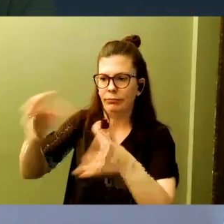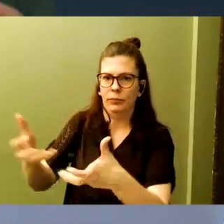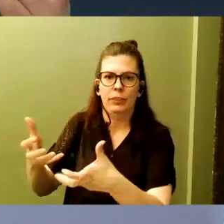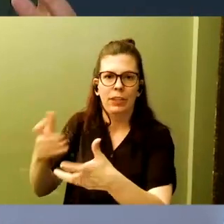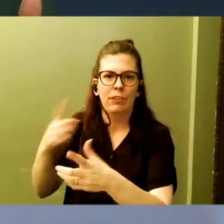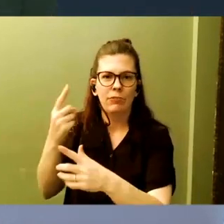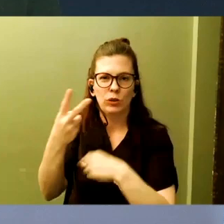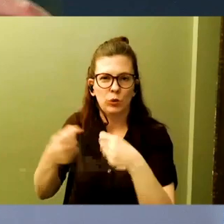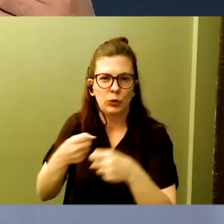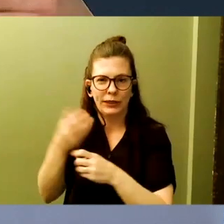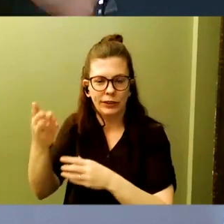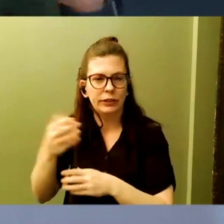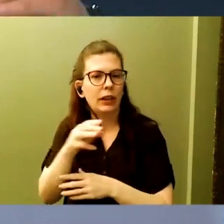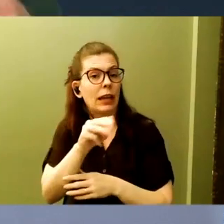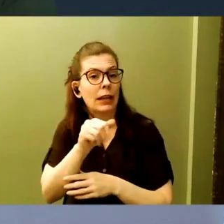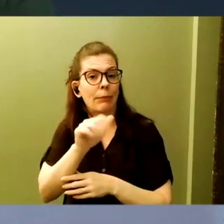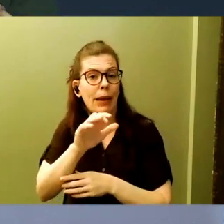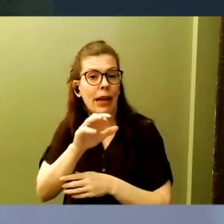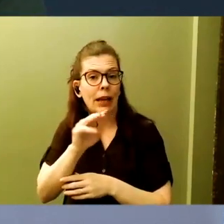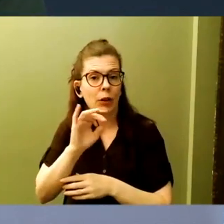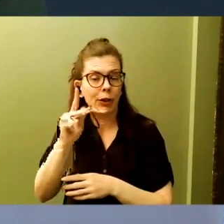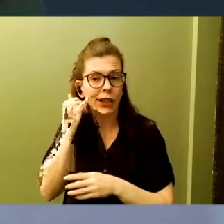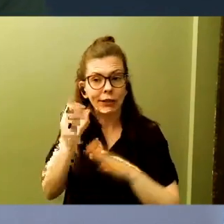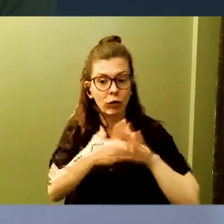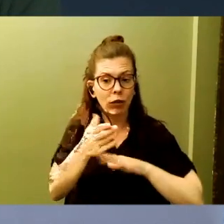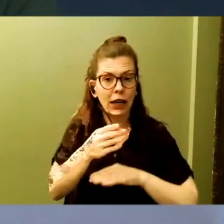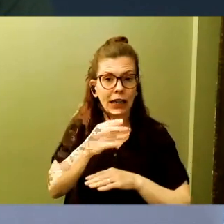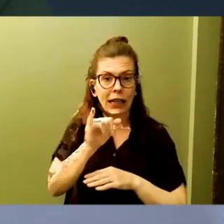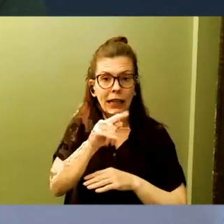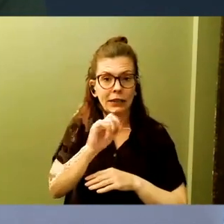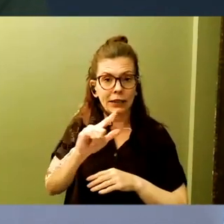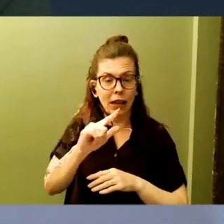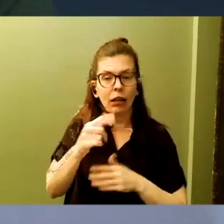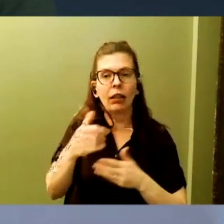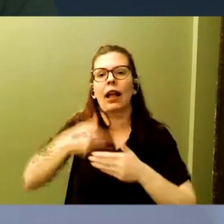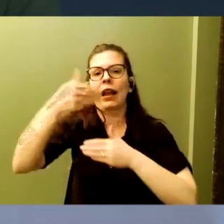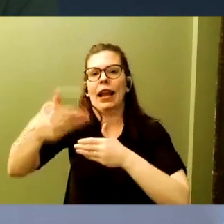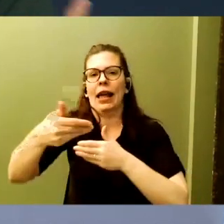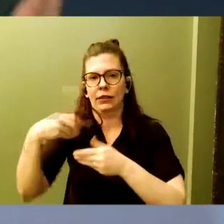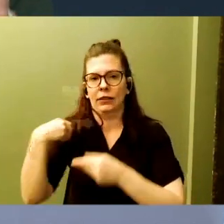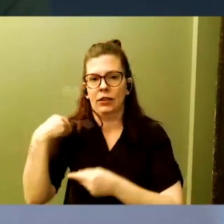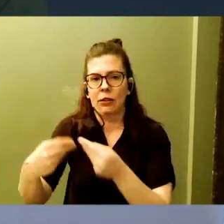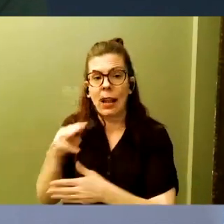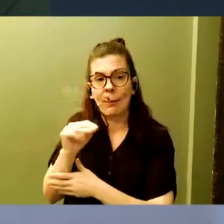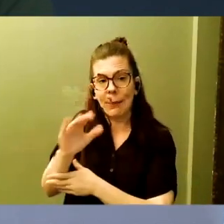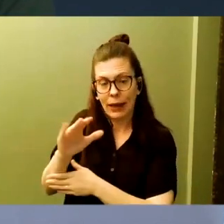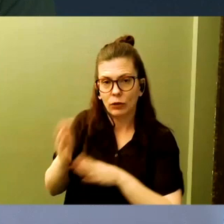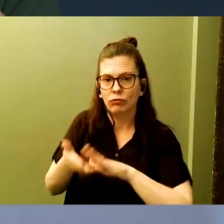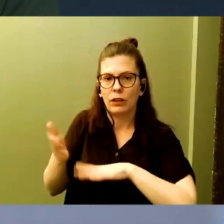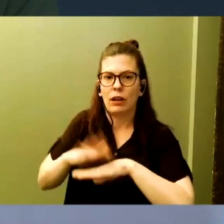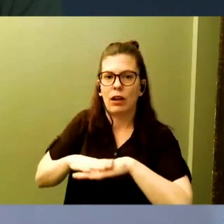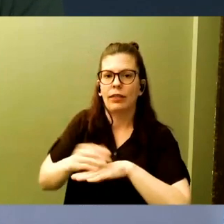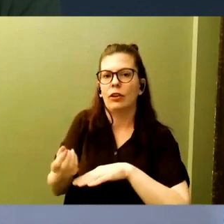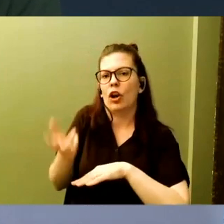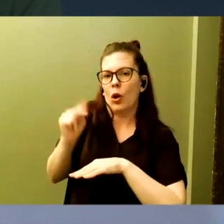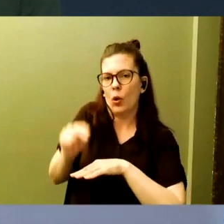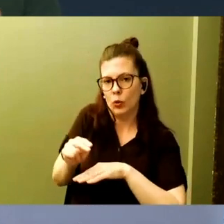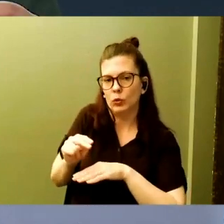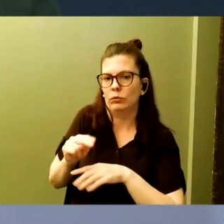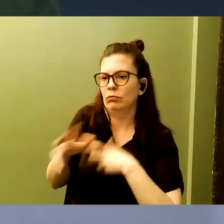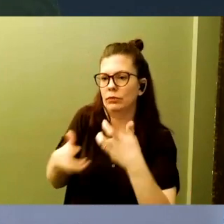out here, if they're running Intel, very soon all the next generation of Macs is going to be running on their own custom silicon. And